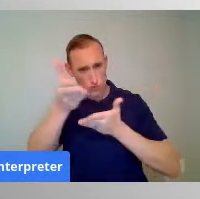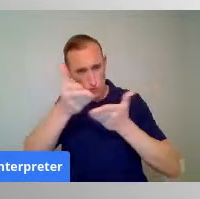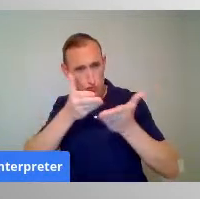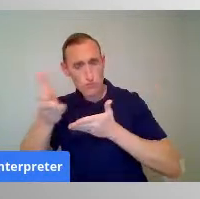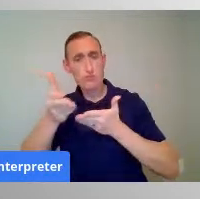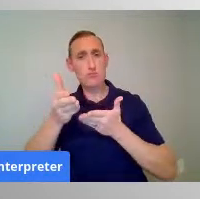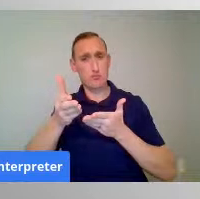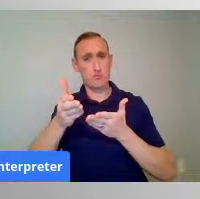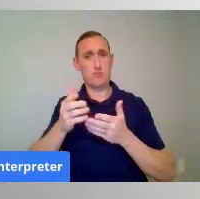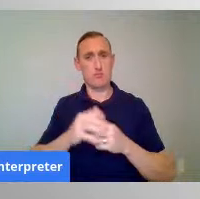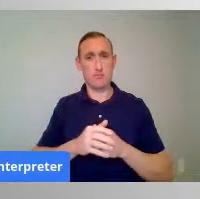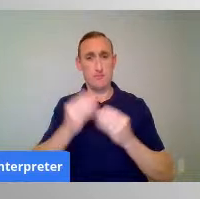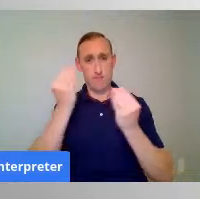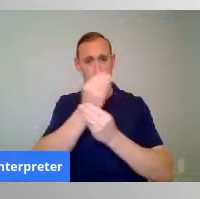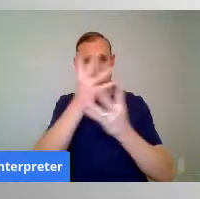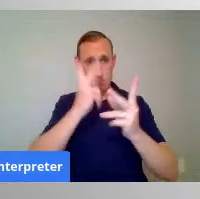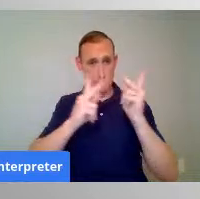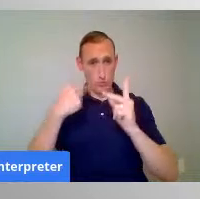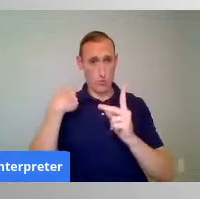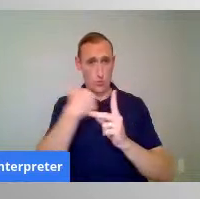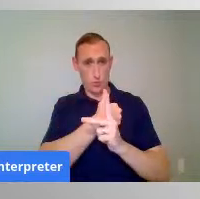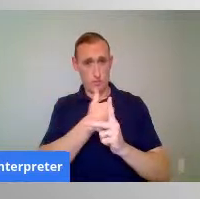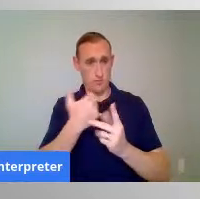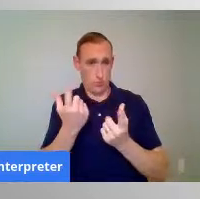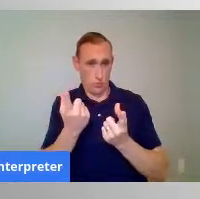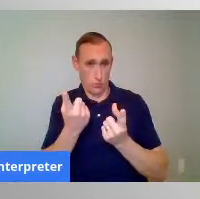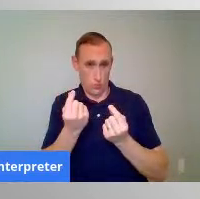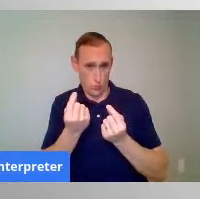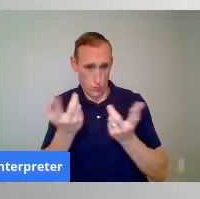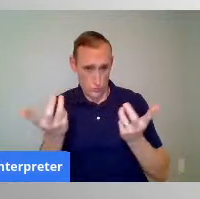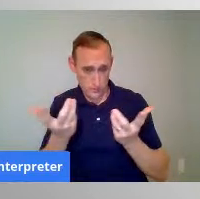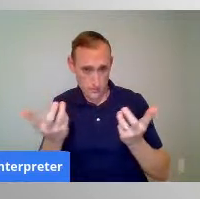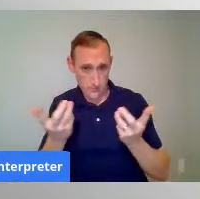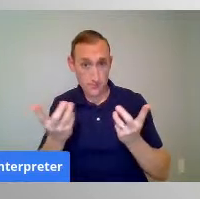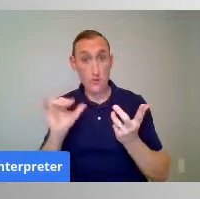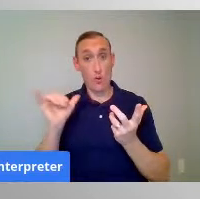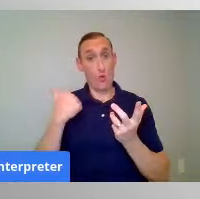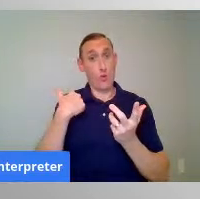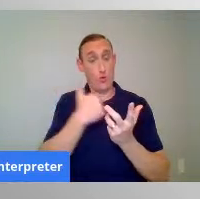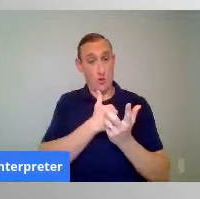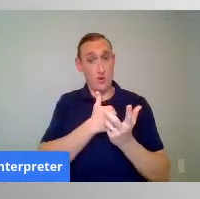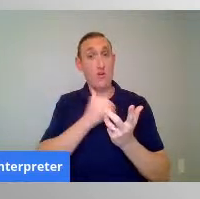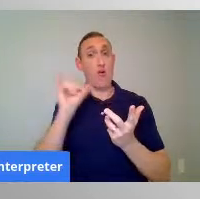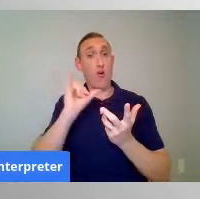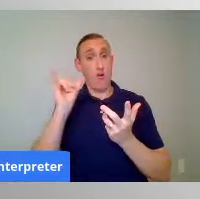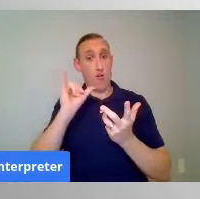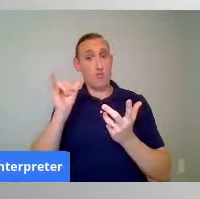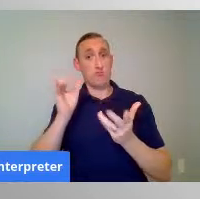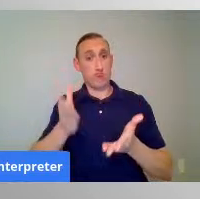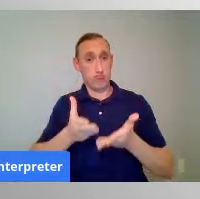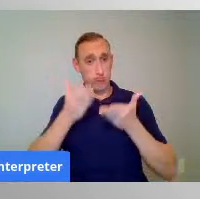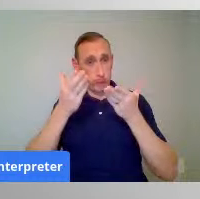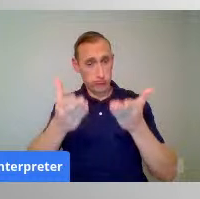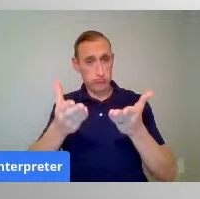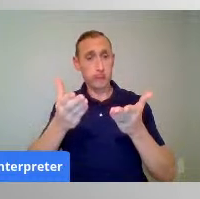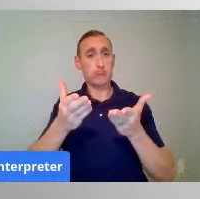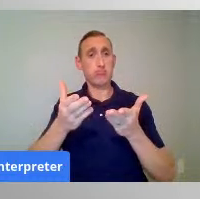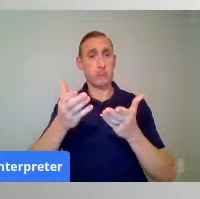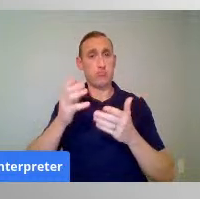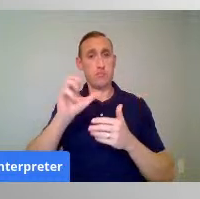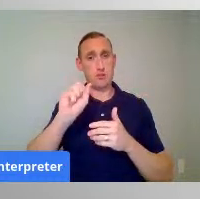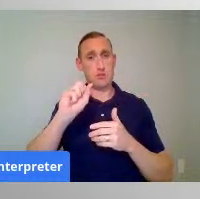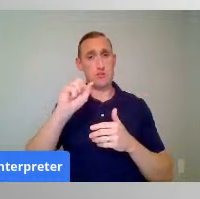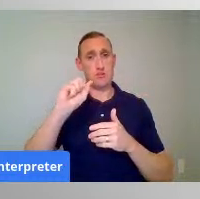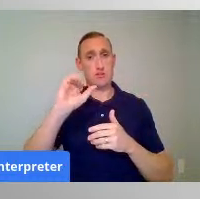we do. And it also allows us to promote the scholarship program that's mentioned on here. We work with